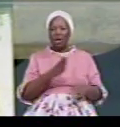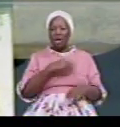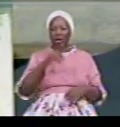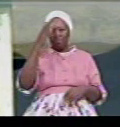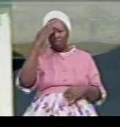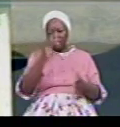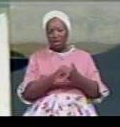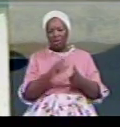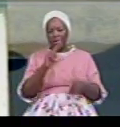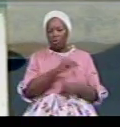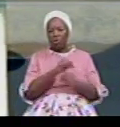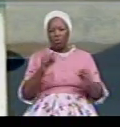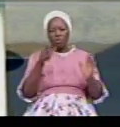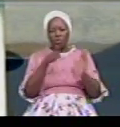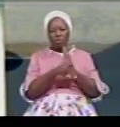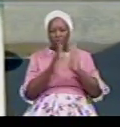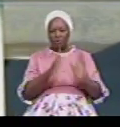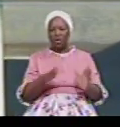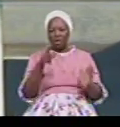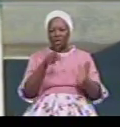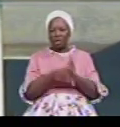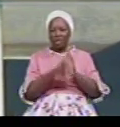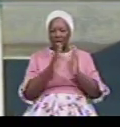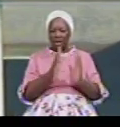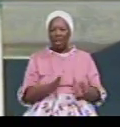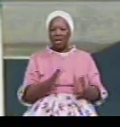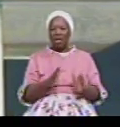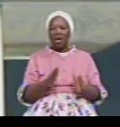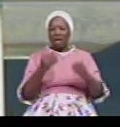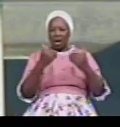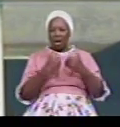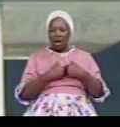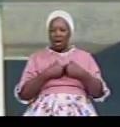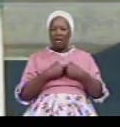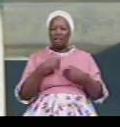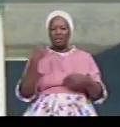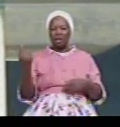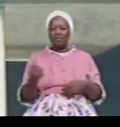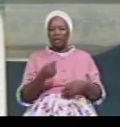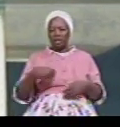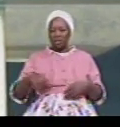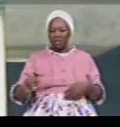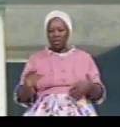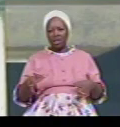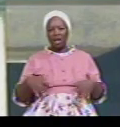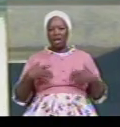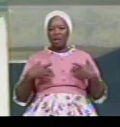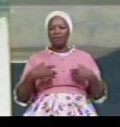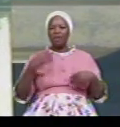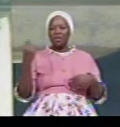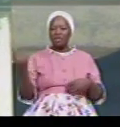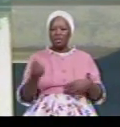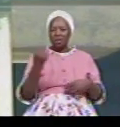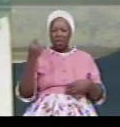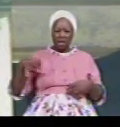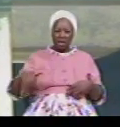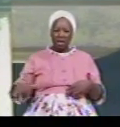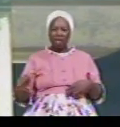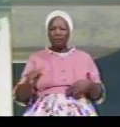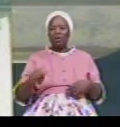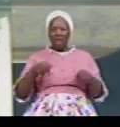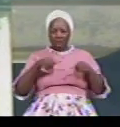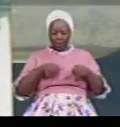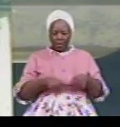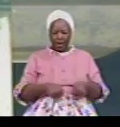murderer, killer, has everlasting life, eternal life,